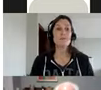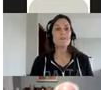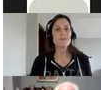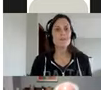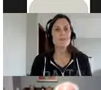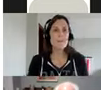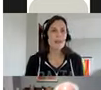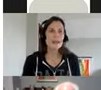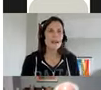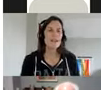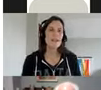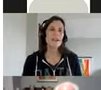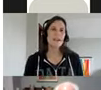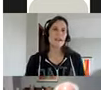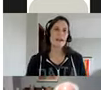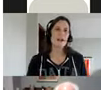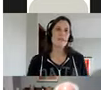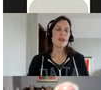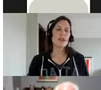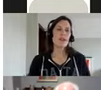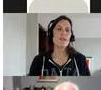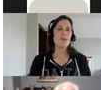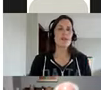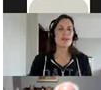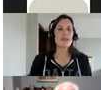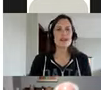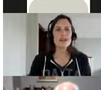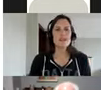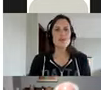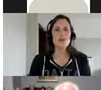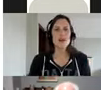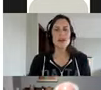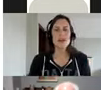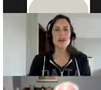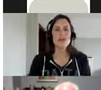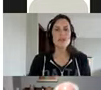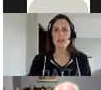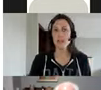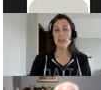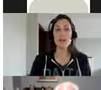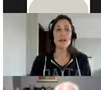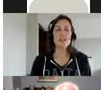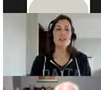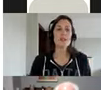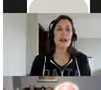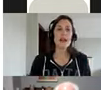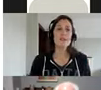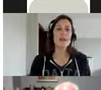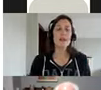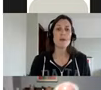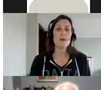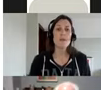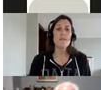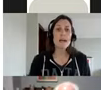ellipsoid. And then finally, you know, I just want to leave you with the point that I think it's important that you take any of the knowledge that you